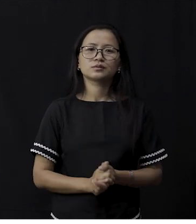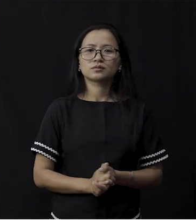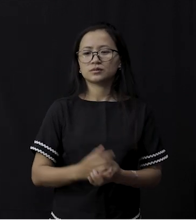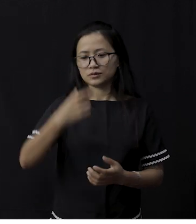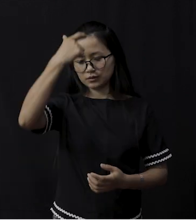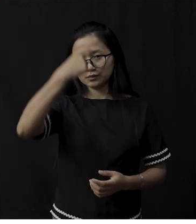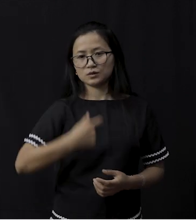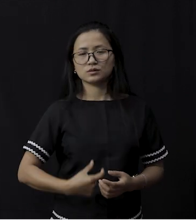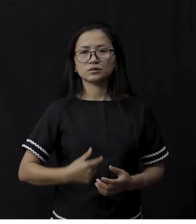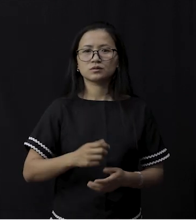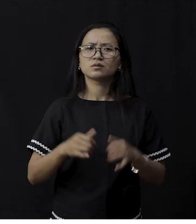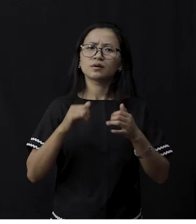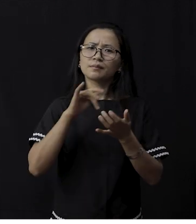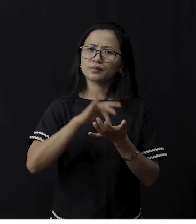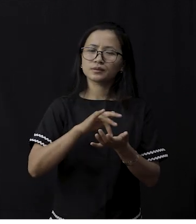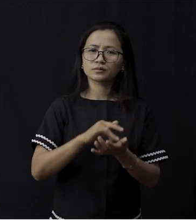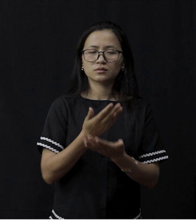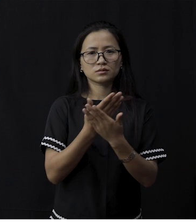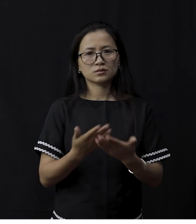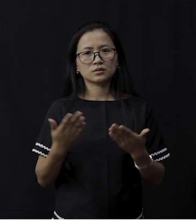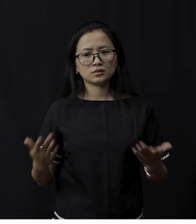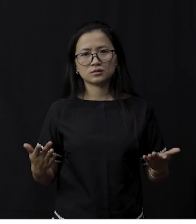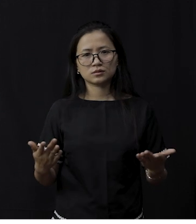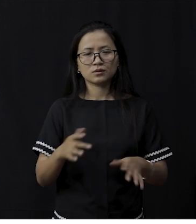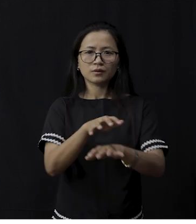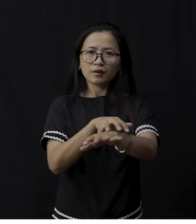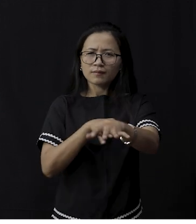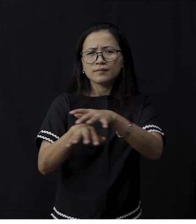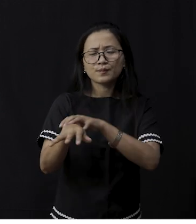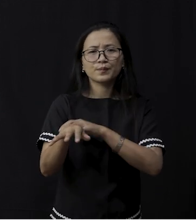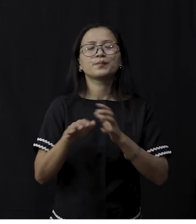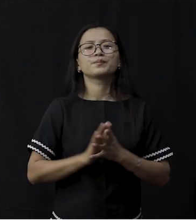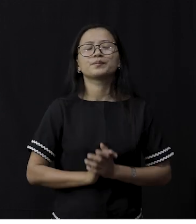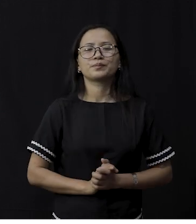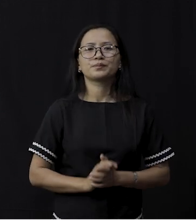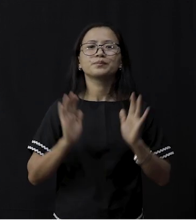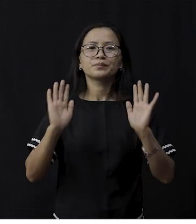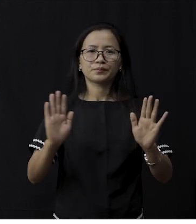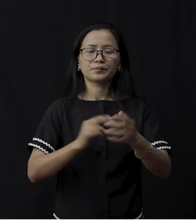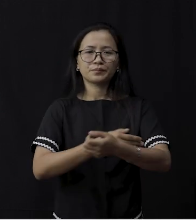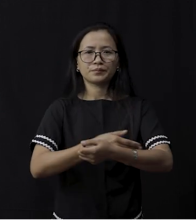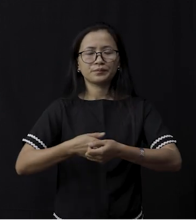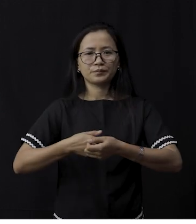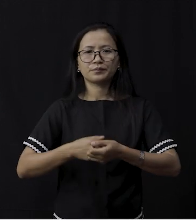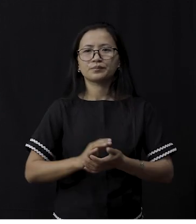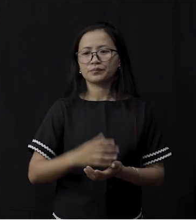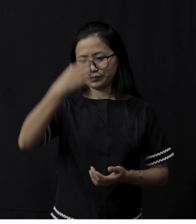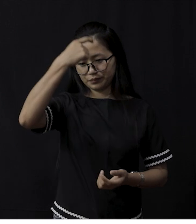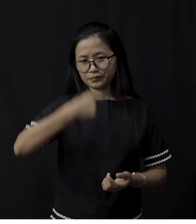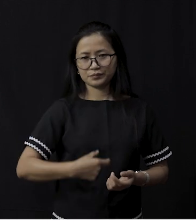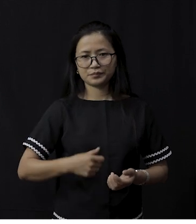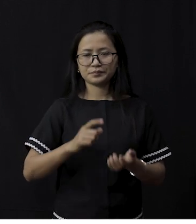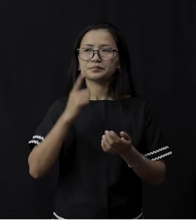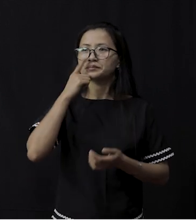a person, place, thing or animal. So whenever you have a name of a person